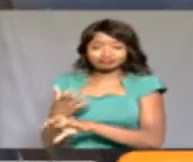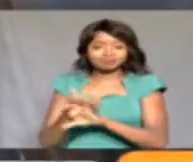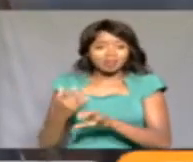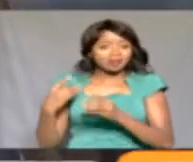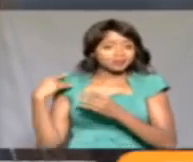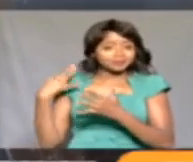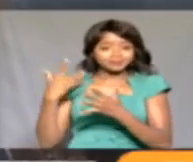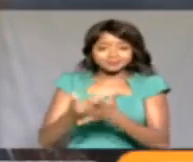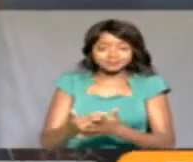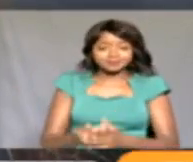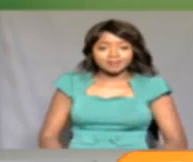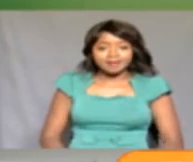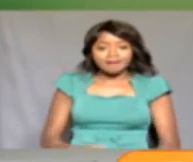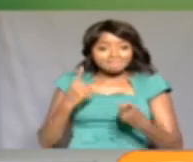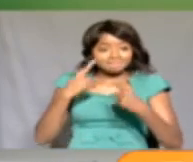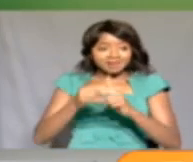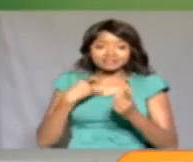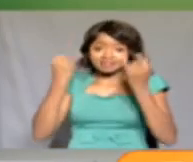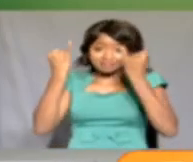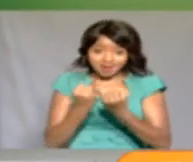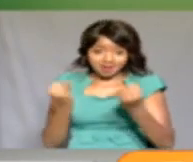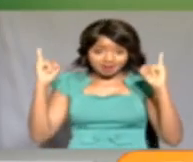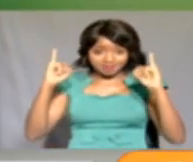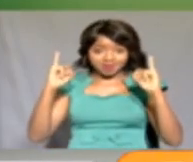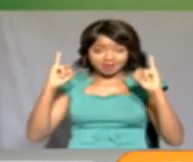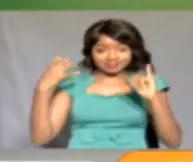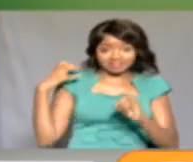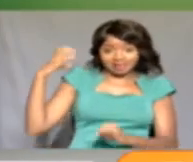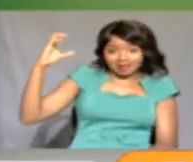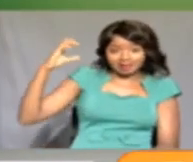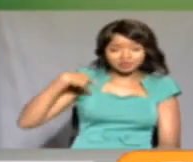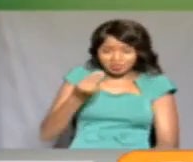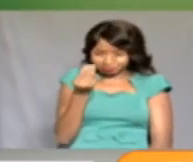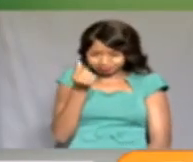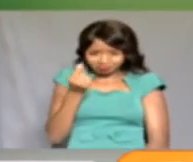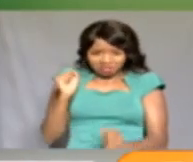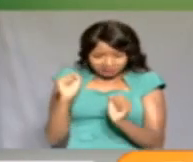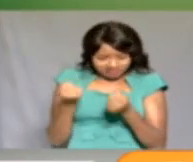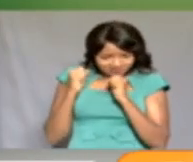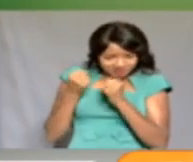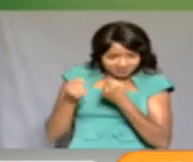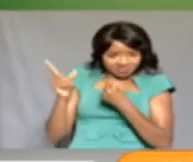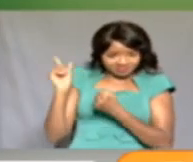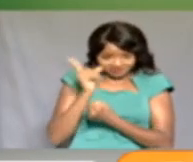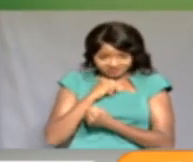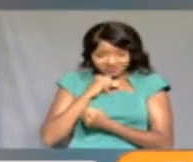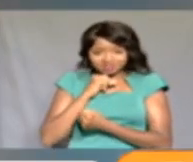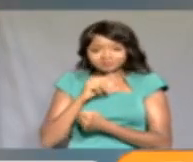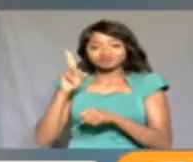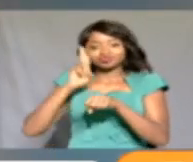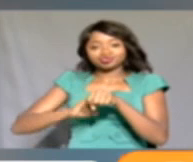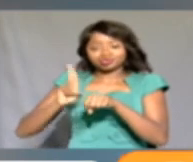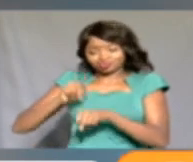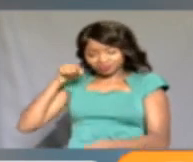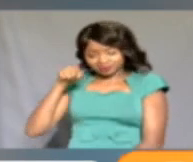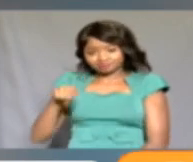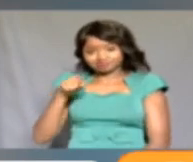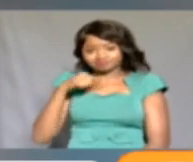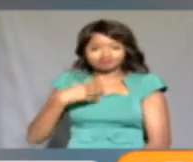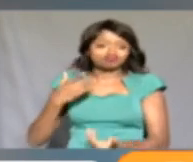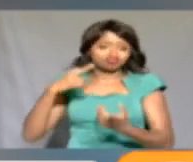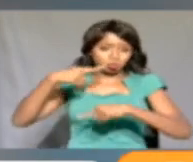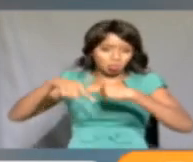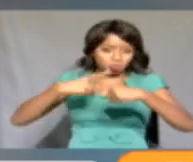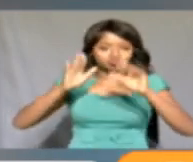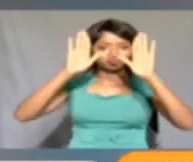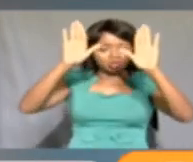through. He stood as an independent candidate, and with the little he had saved from his meager earnings at the tea factory, he carried out